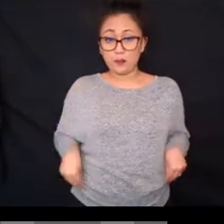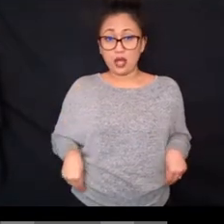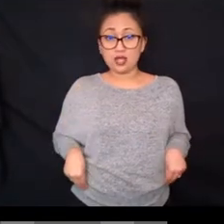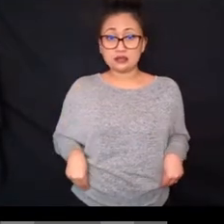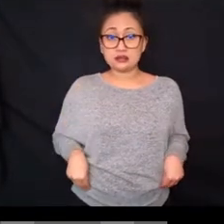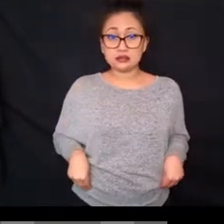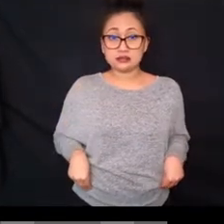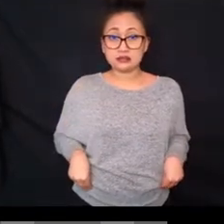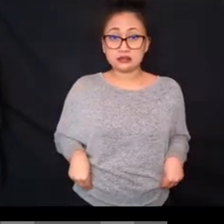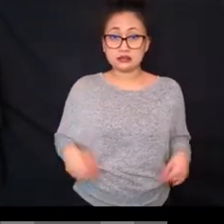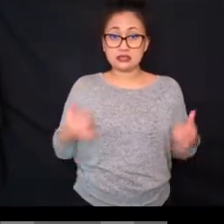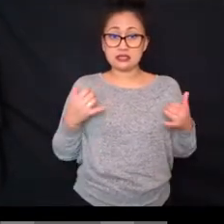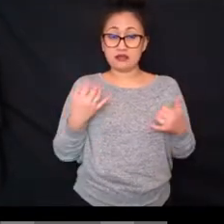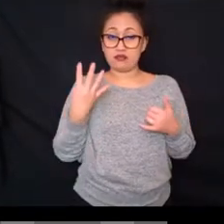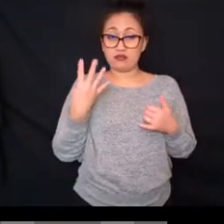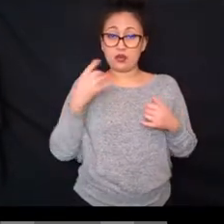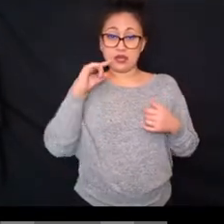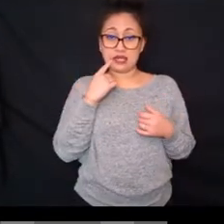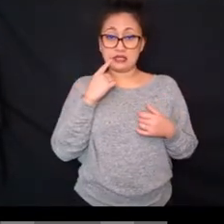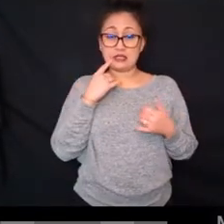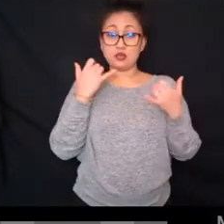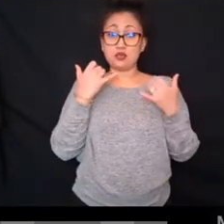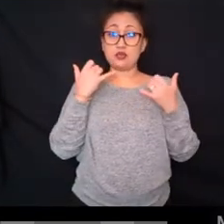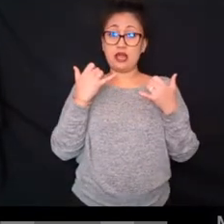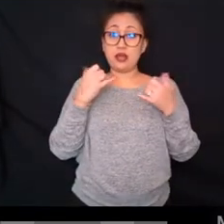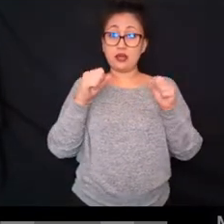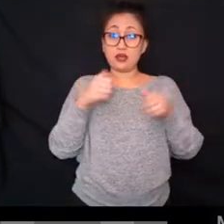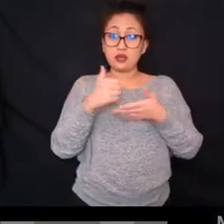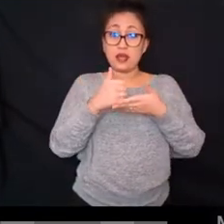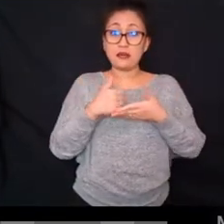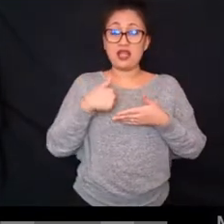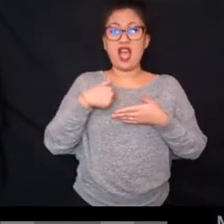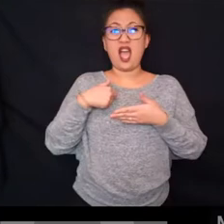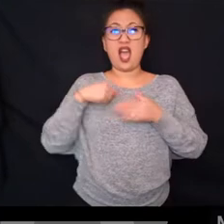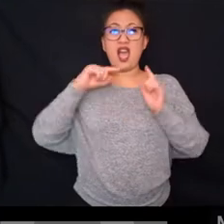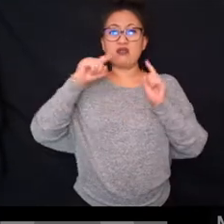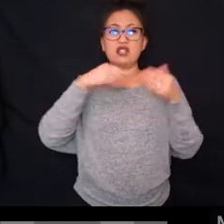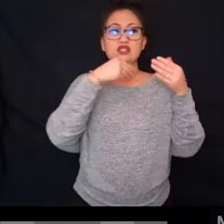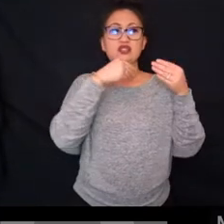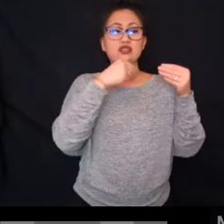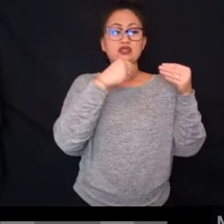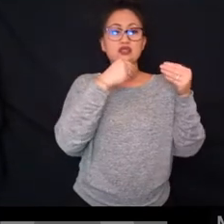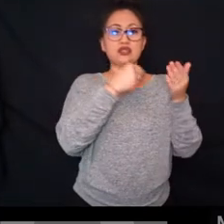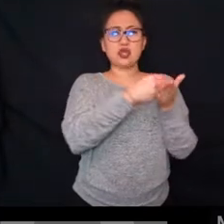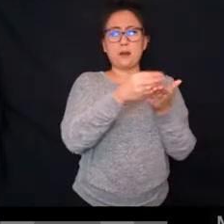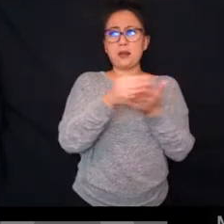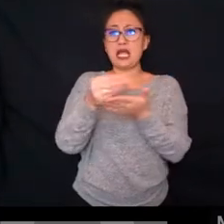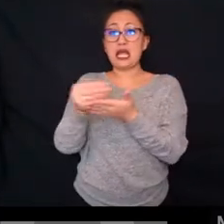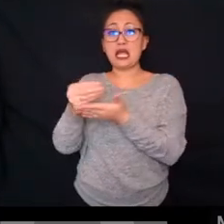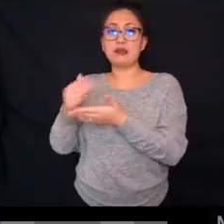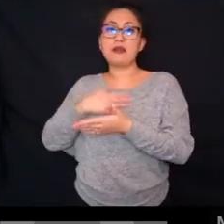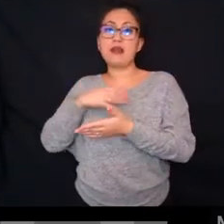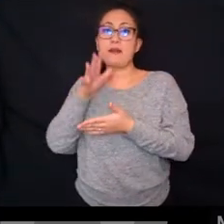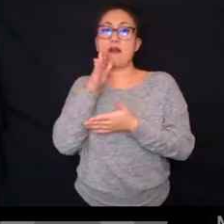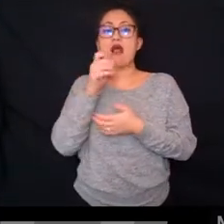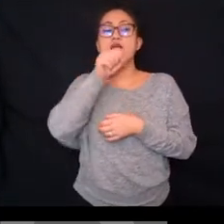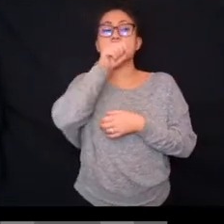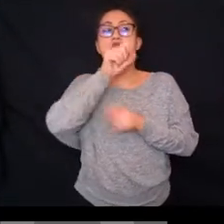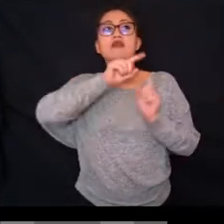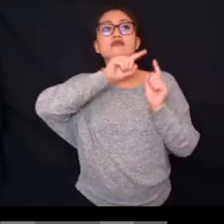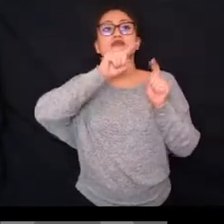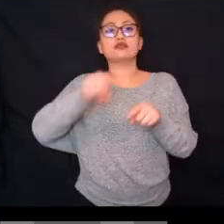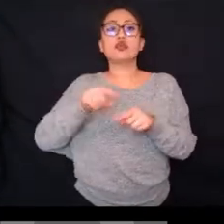help me out? Could you? Because I went shopping with my mother. My mother loves to go to this little grocery store.